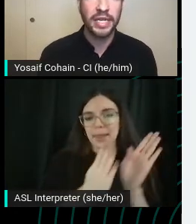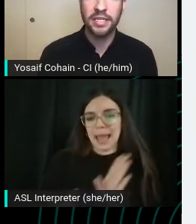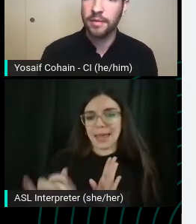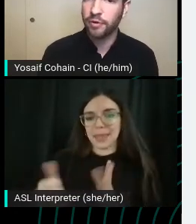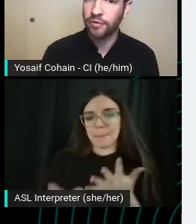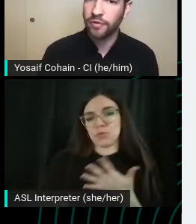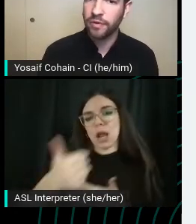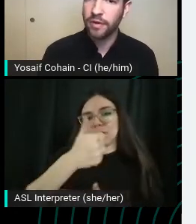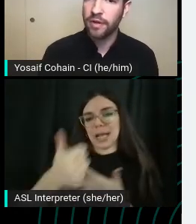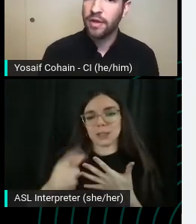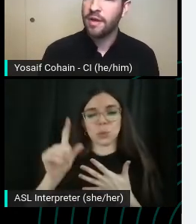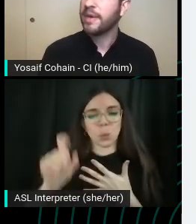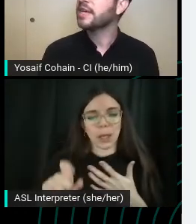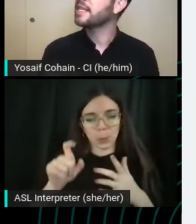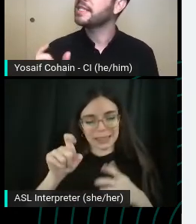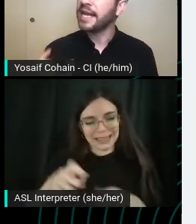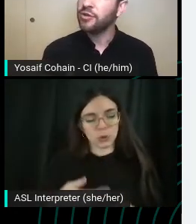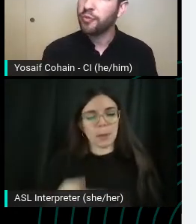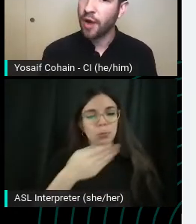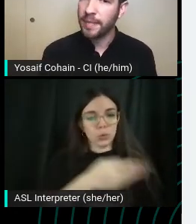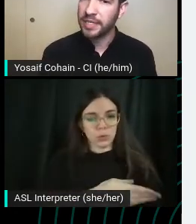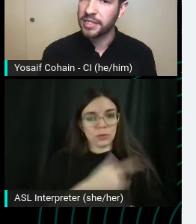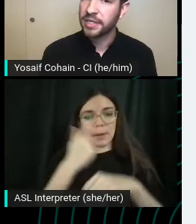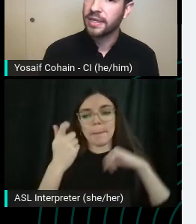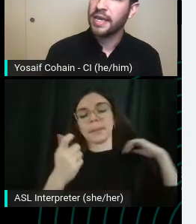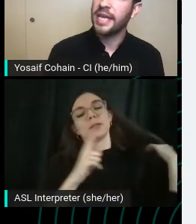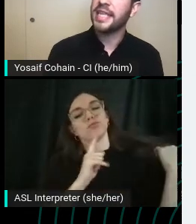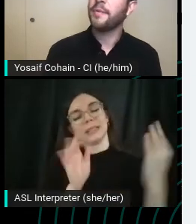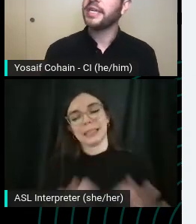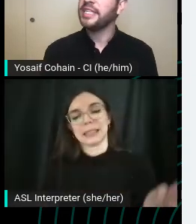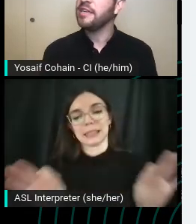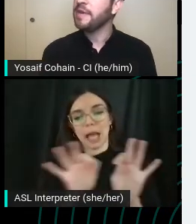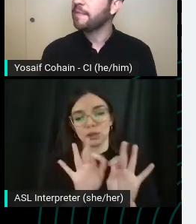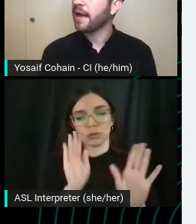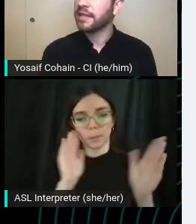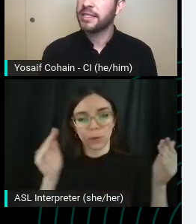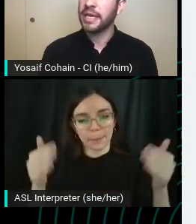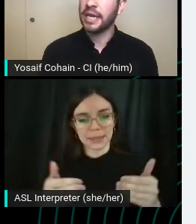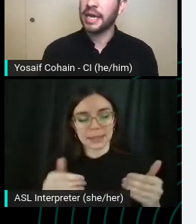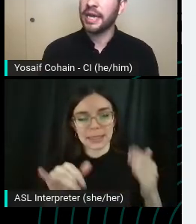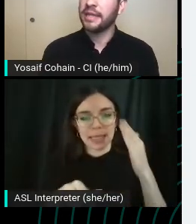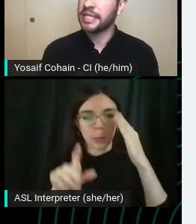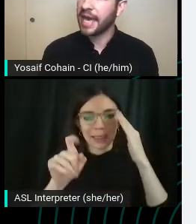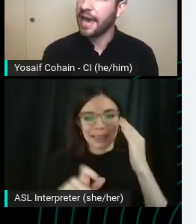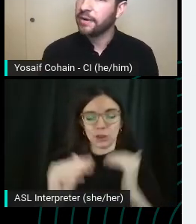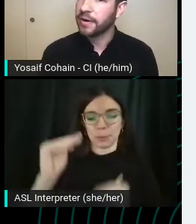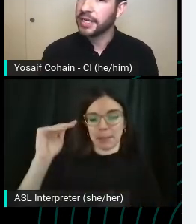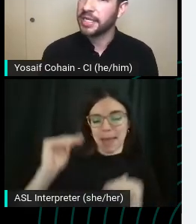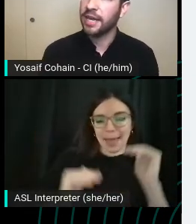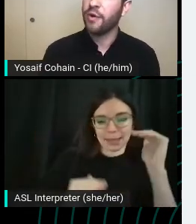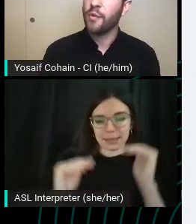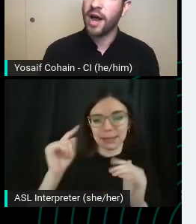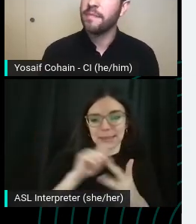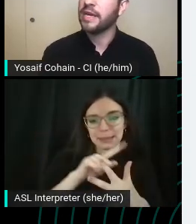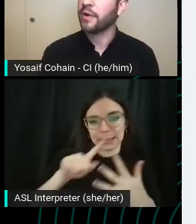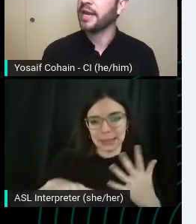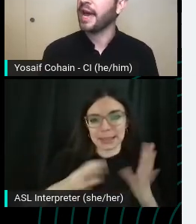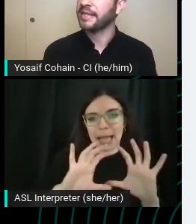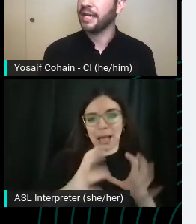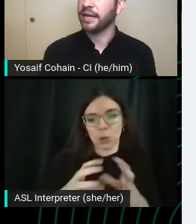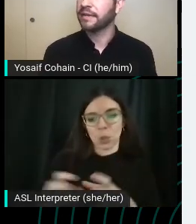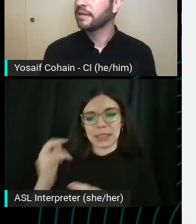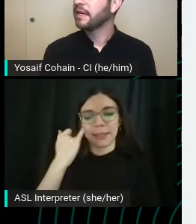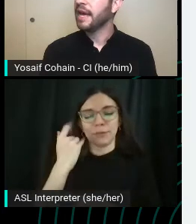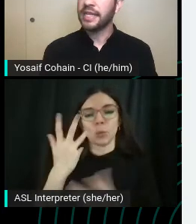where we need to improve. Because the central premise is that we need to be balanced in these categories if we want to be great